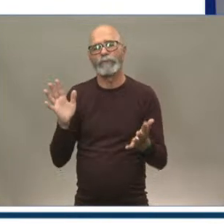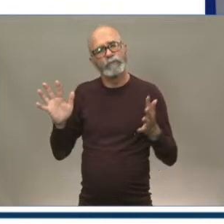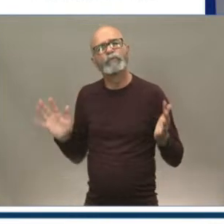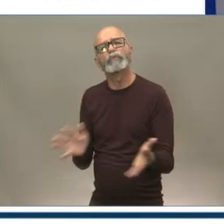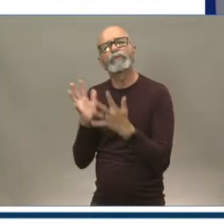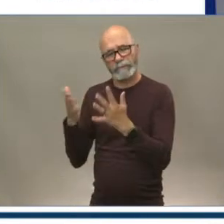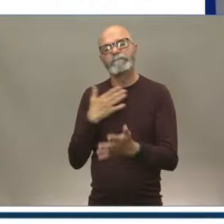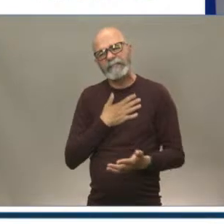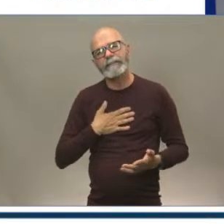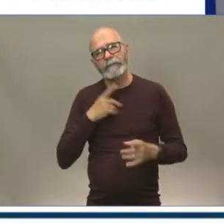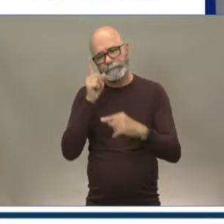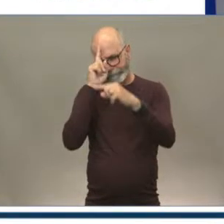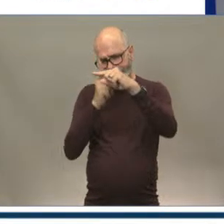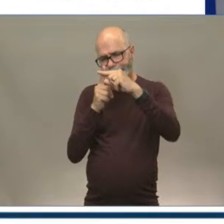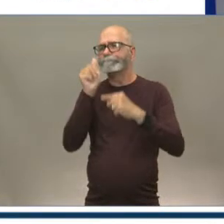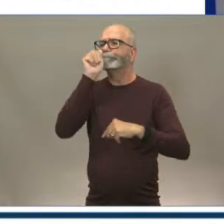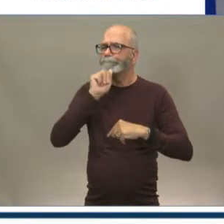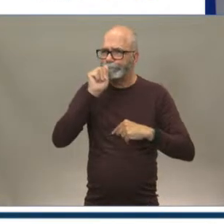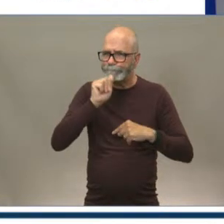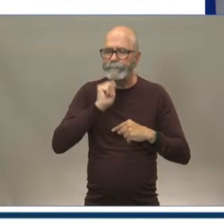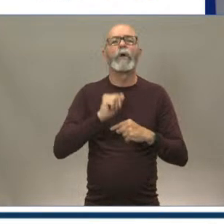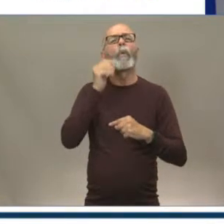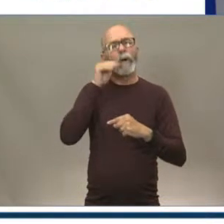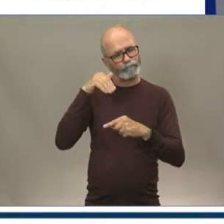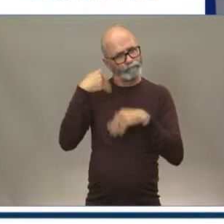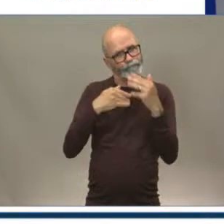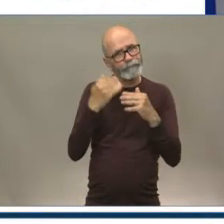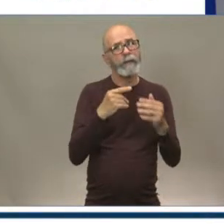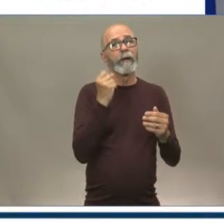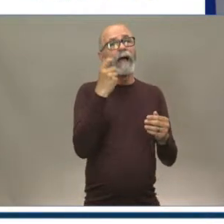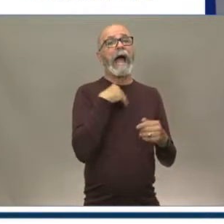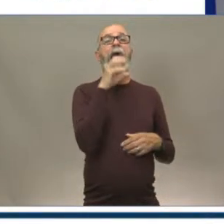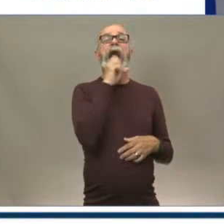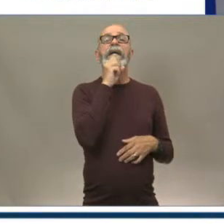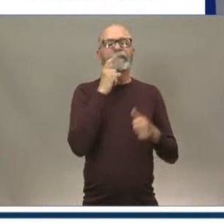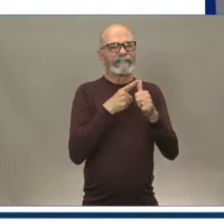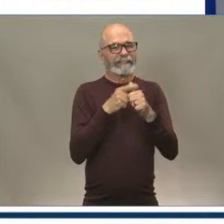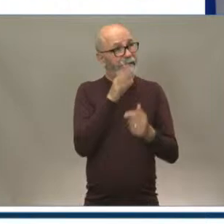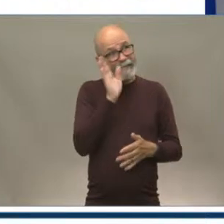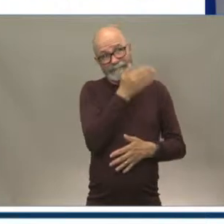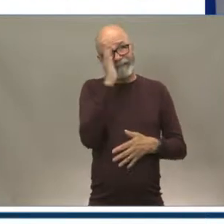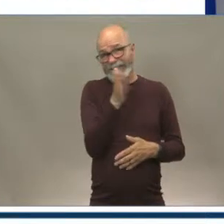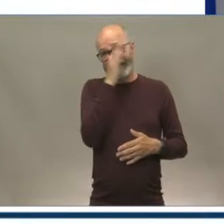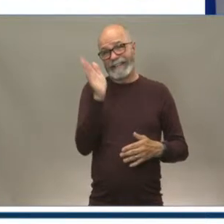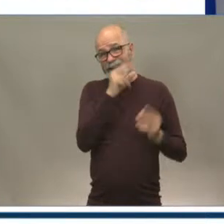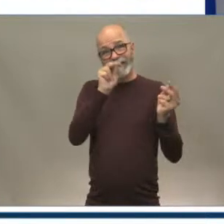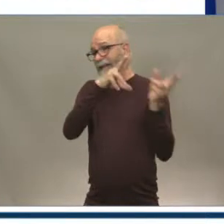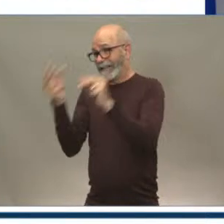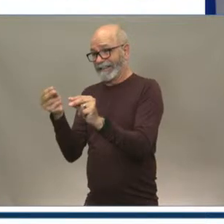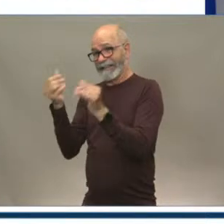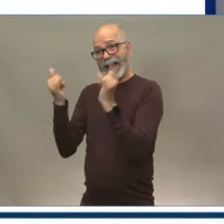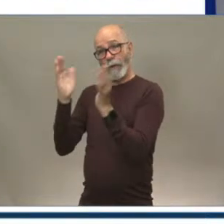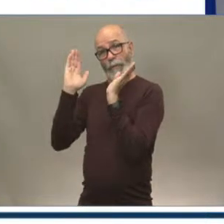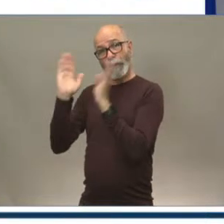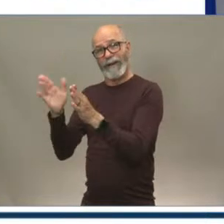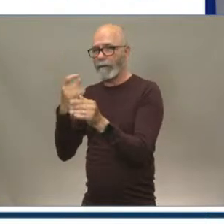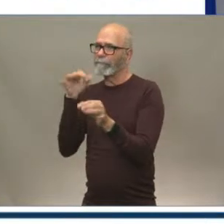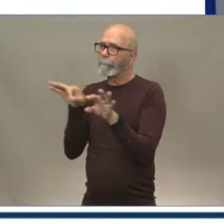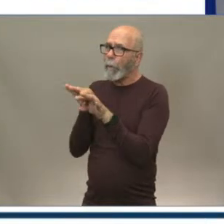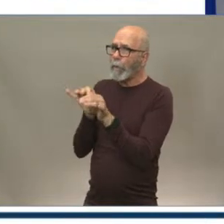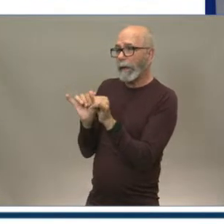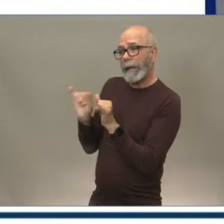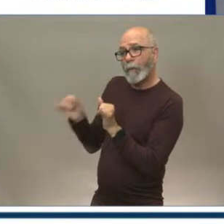through the age groups, continue to support one another and continue to stay home. And Dr. Strang is going to give